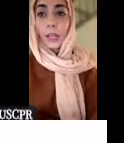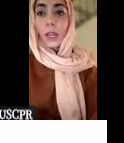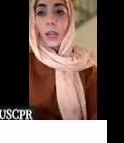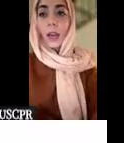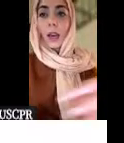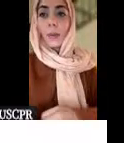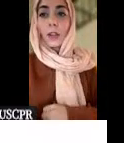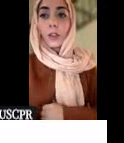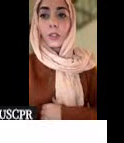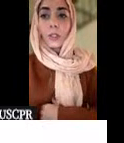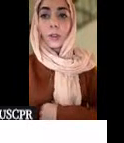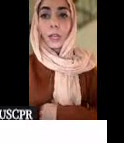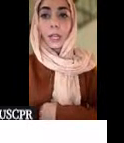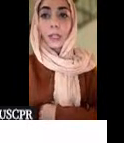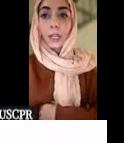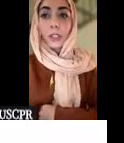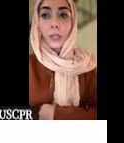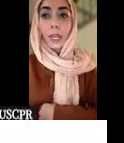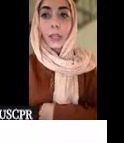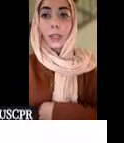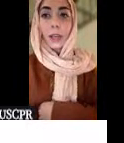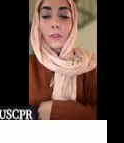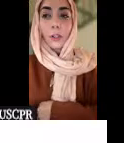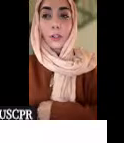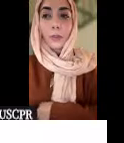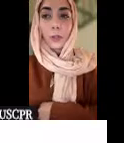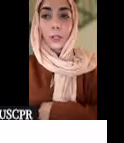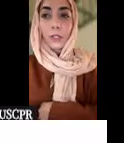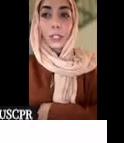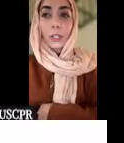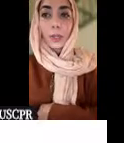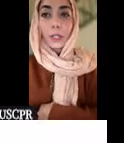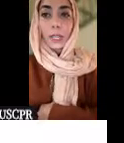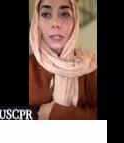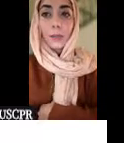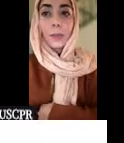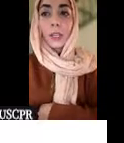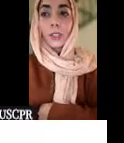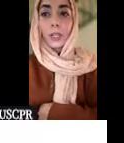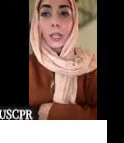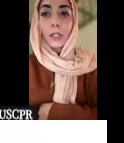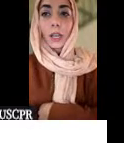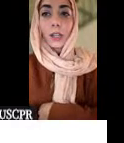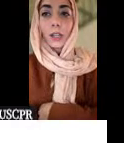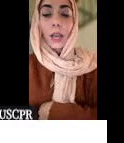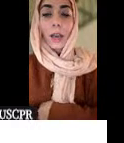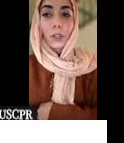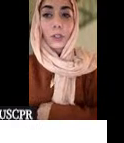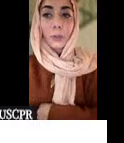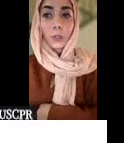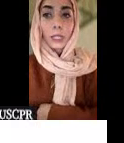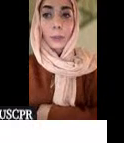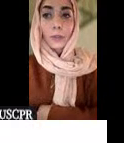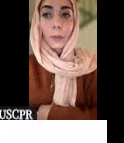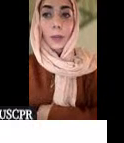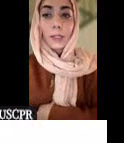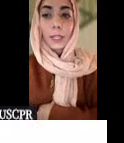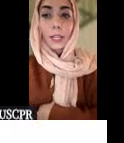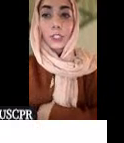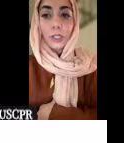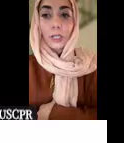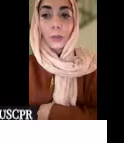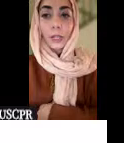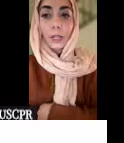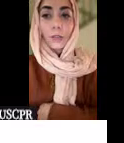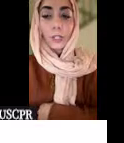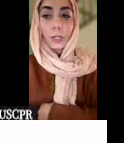Network. And also, again, like you can, for groups of workers in the US or Canada, you can have your group join the Labor for Palestine